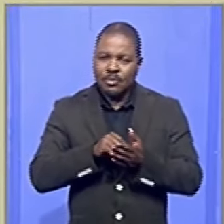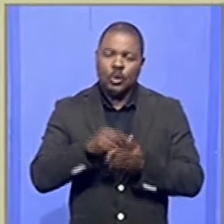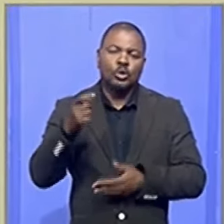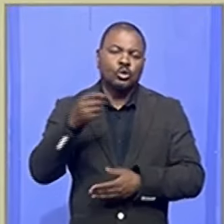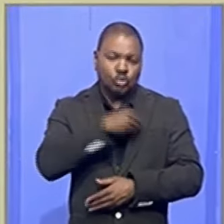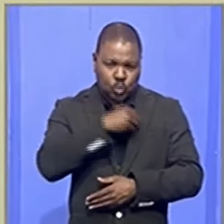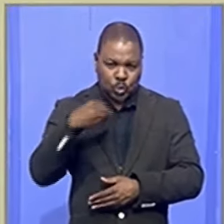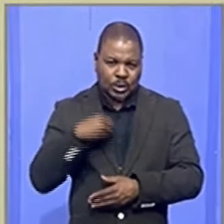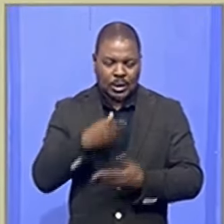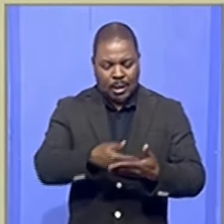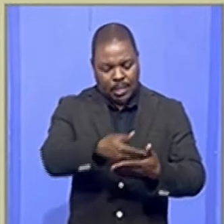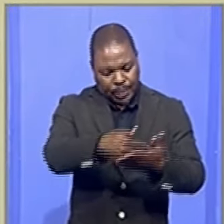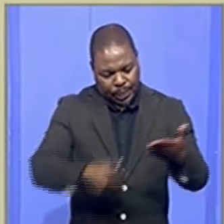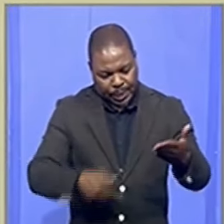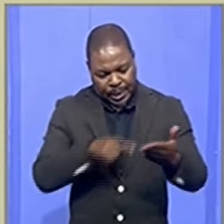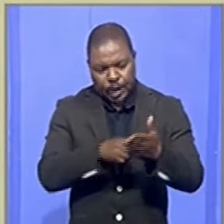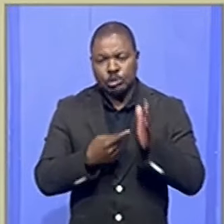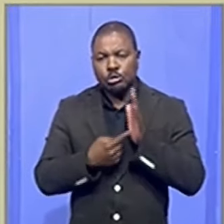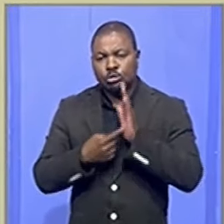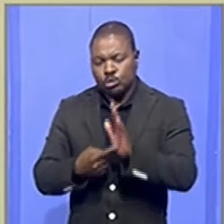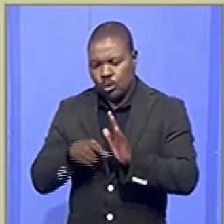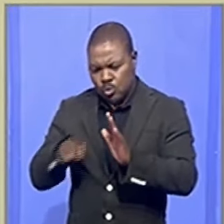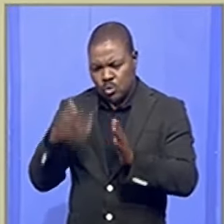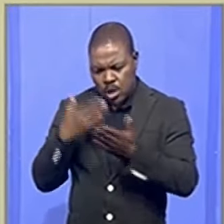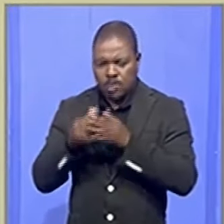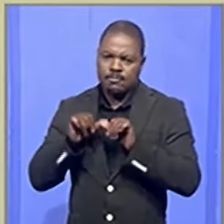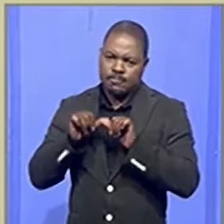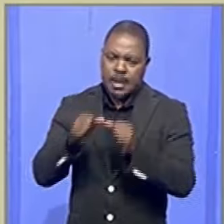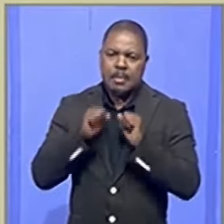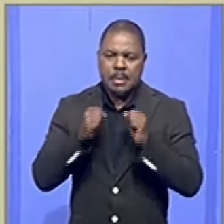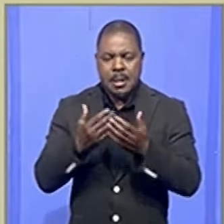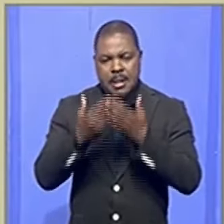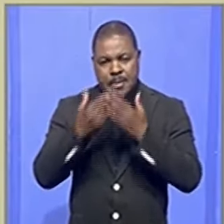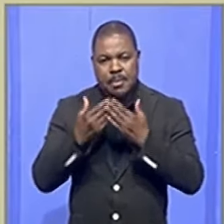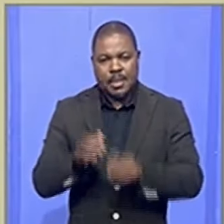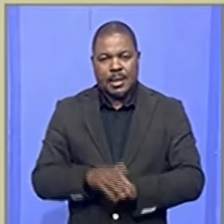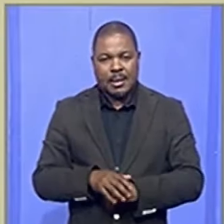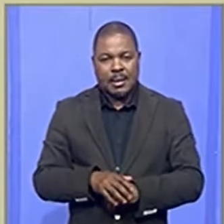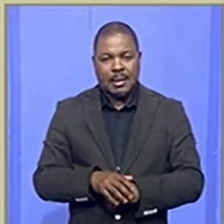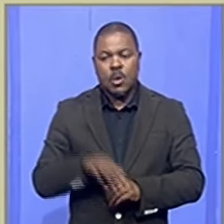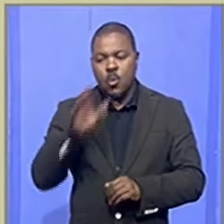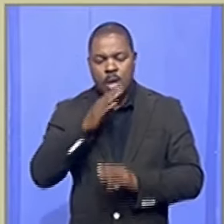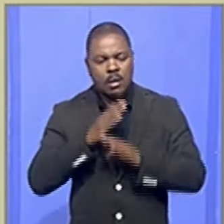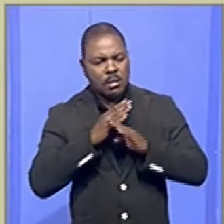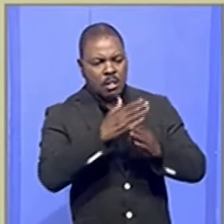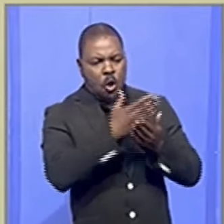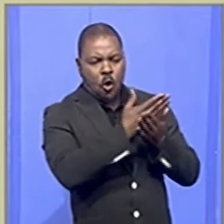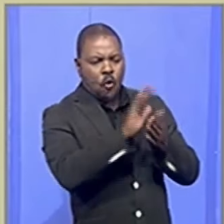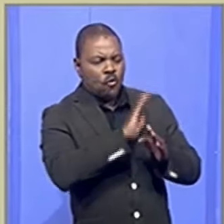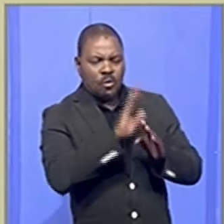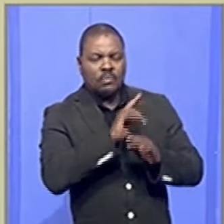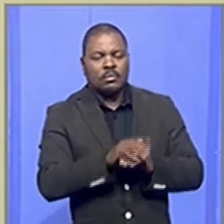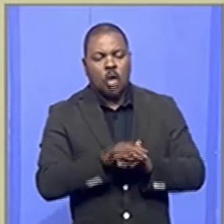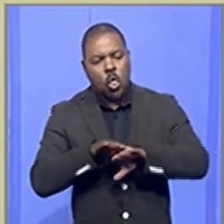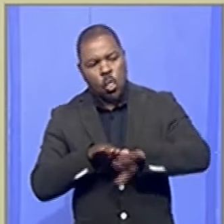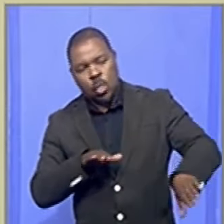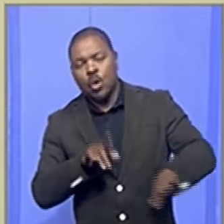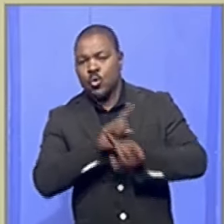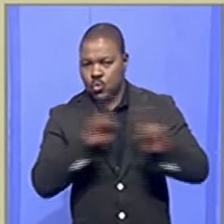that shows that she's still fit to can continue with her learning. That learner is not discriminated. When the time is due